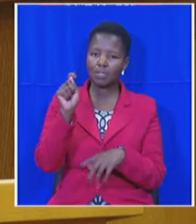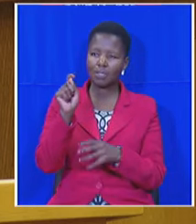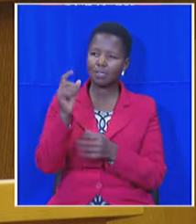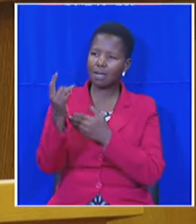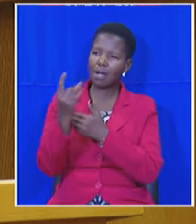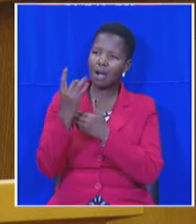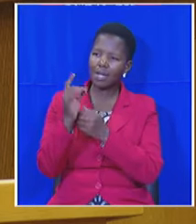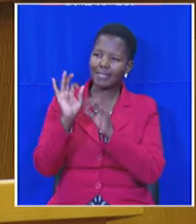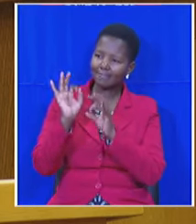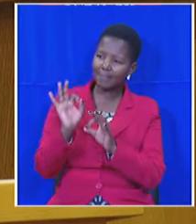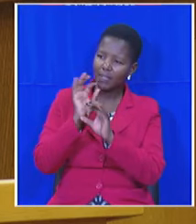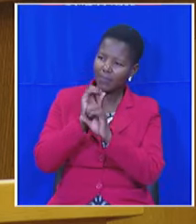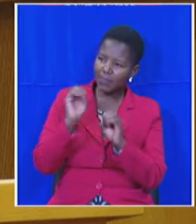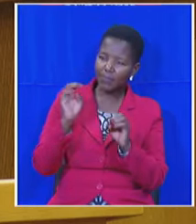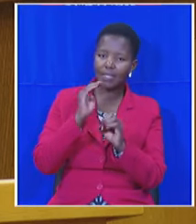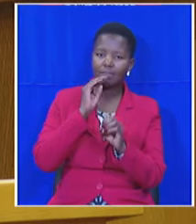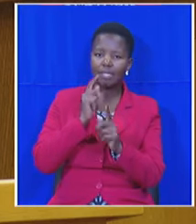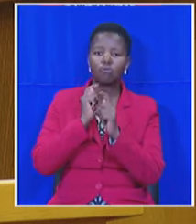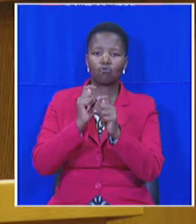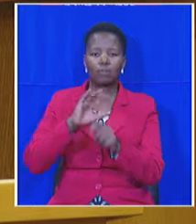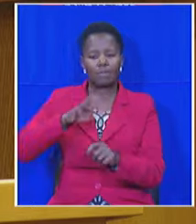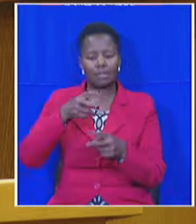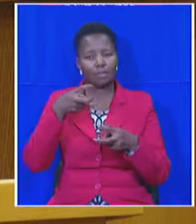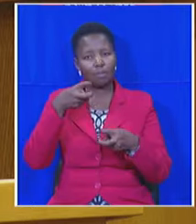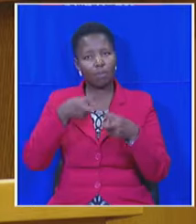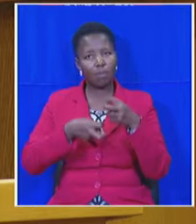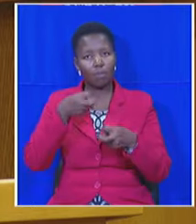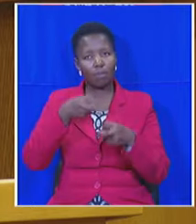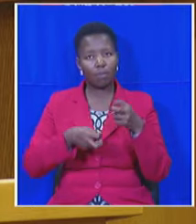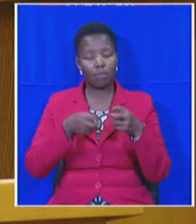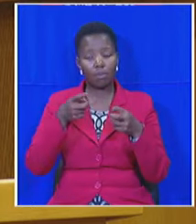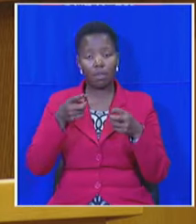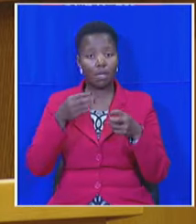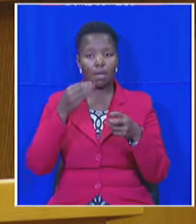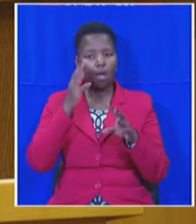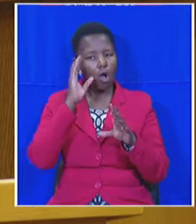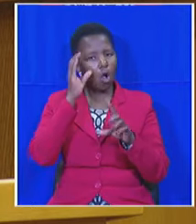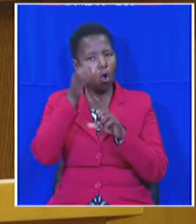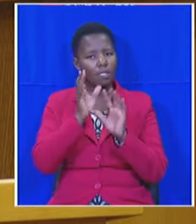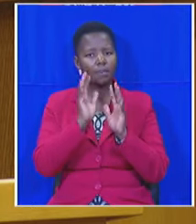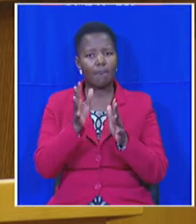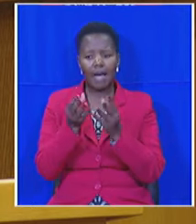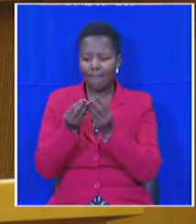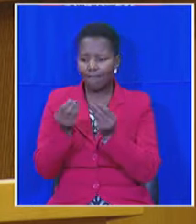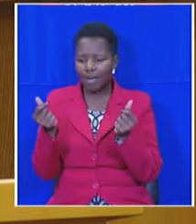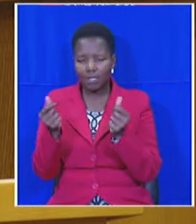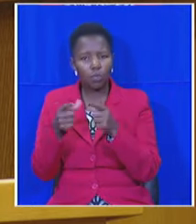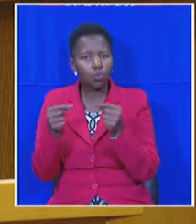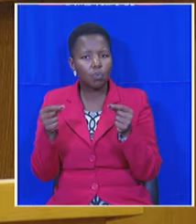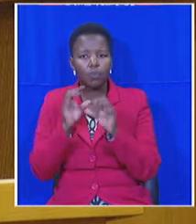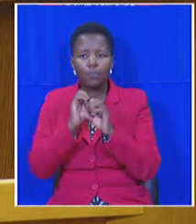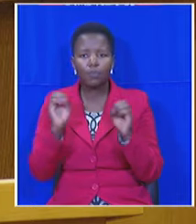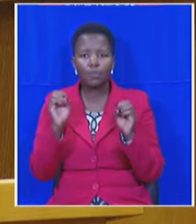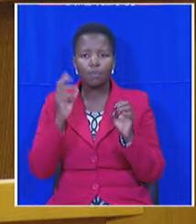the transport sector. Most of the programs are concept-driven instead of completion-driven. Sporadic new ideas now has to make up for